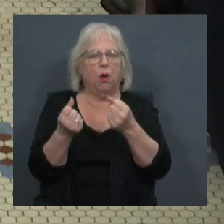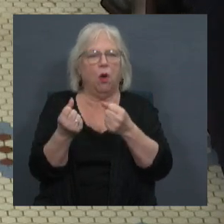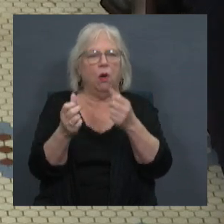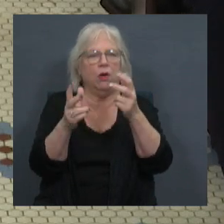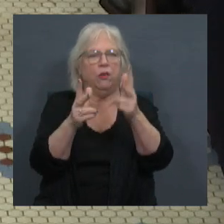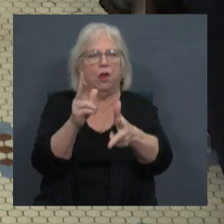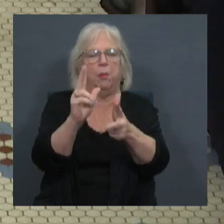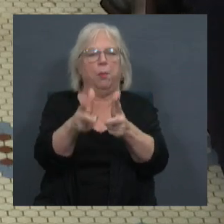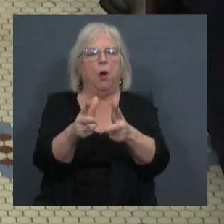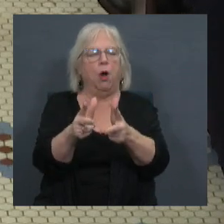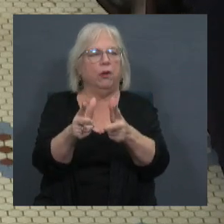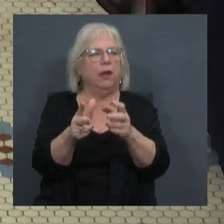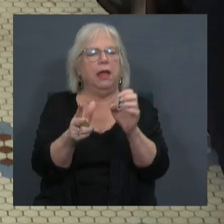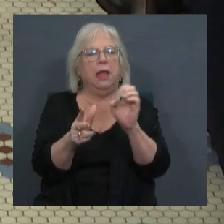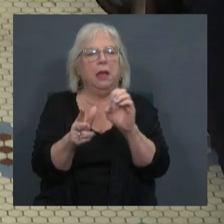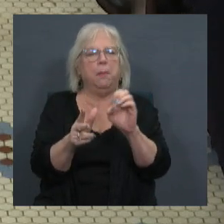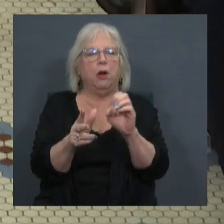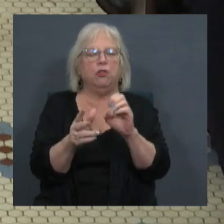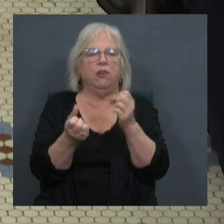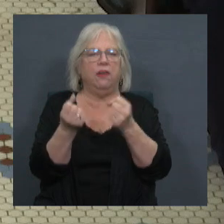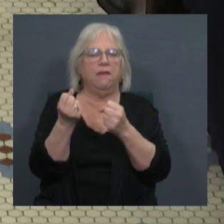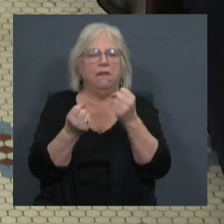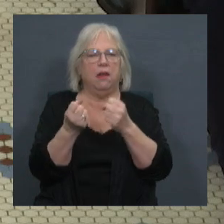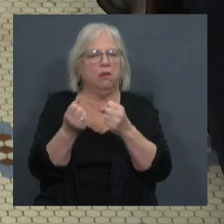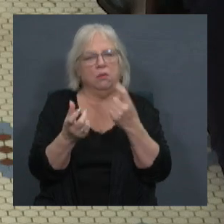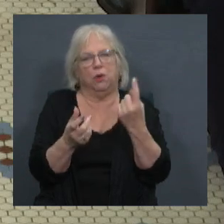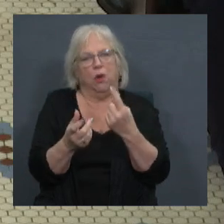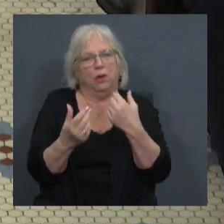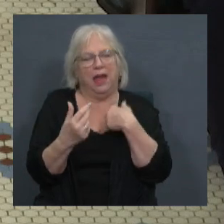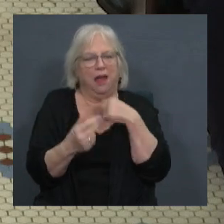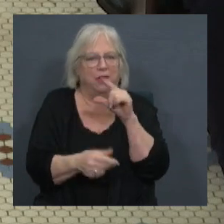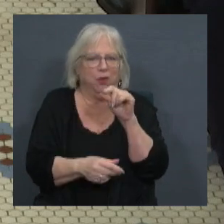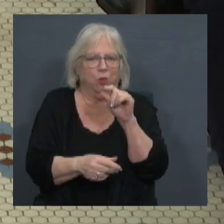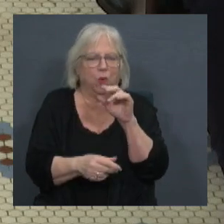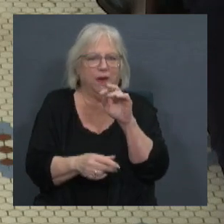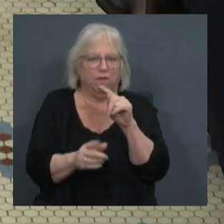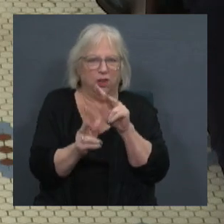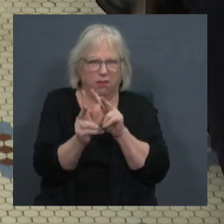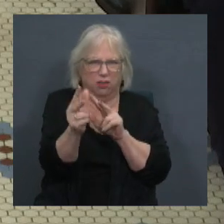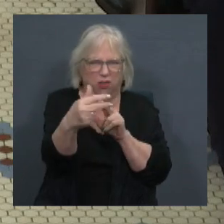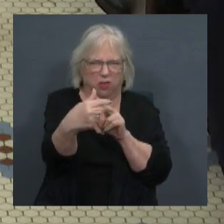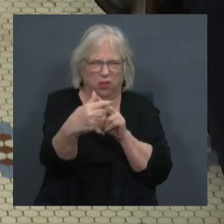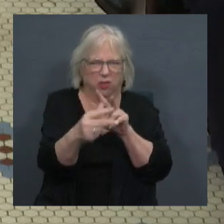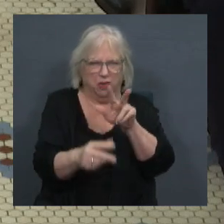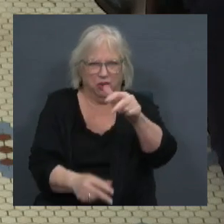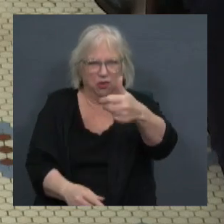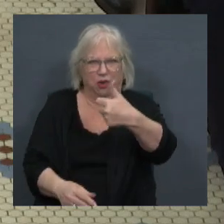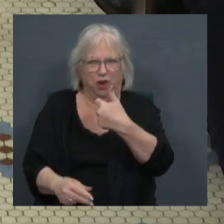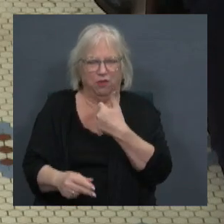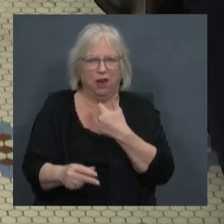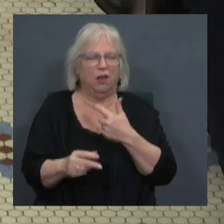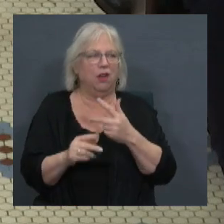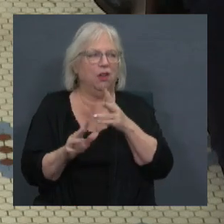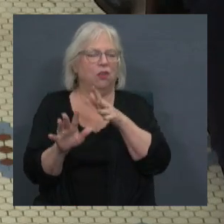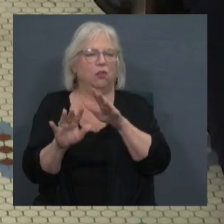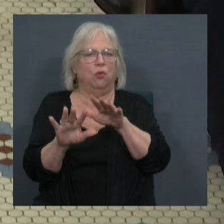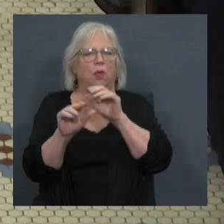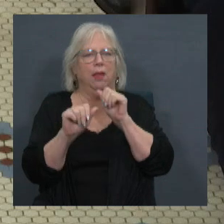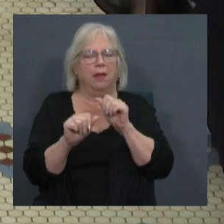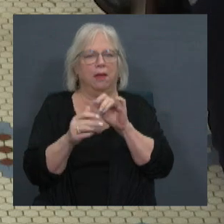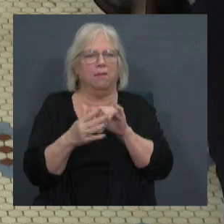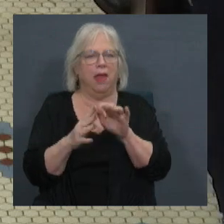there, an emergency vehicle would only be able to have a 20-foot turning radius to leave that